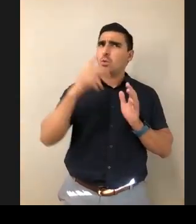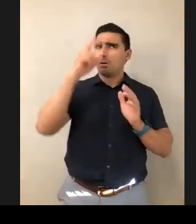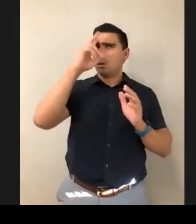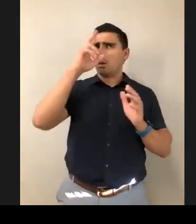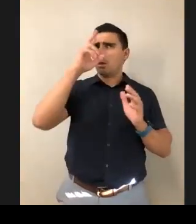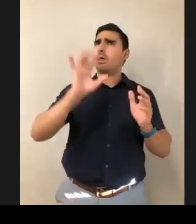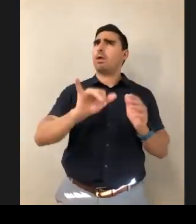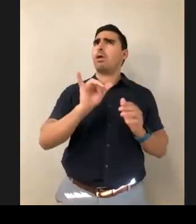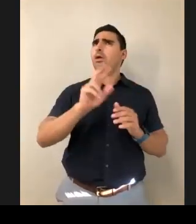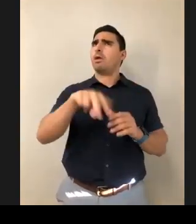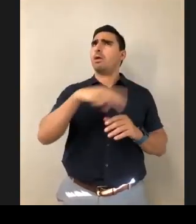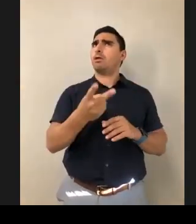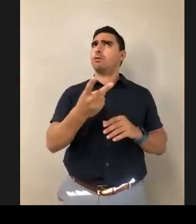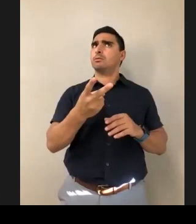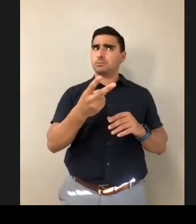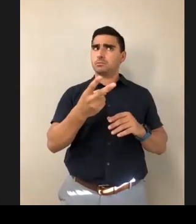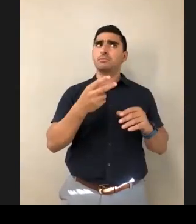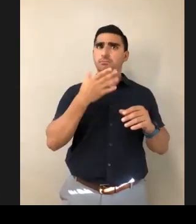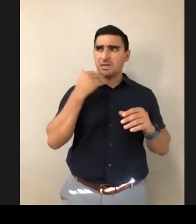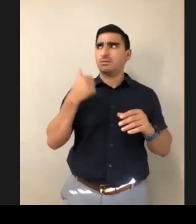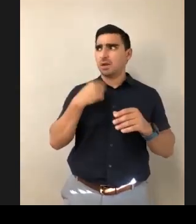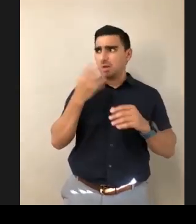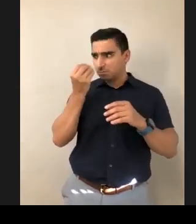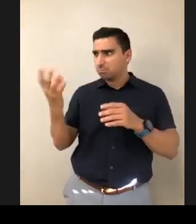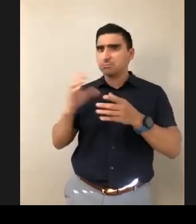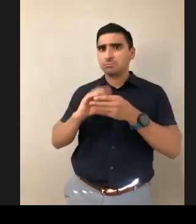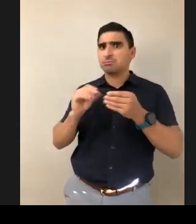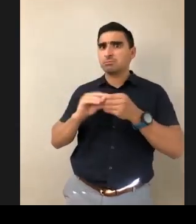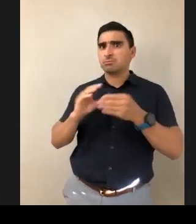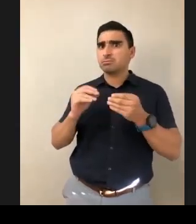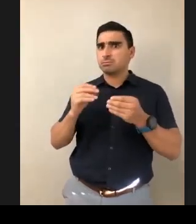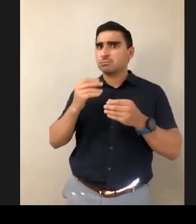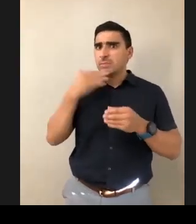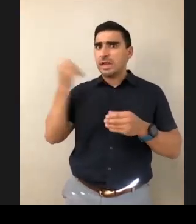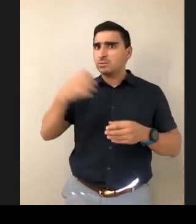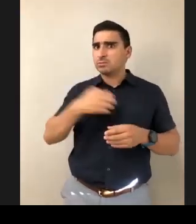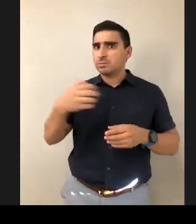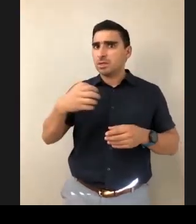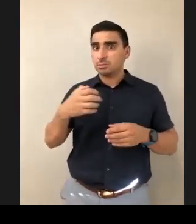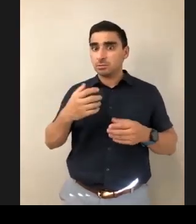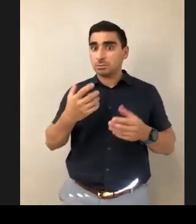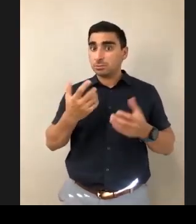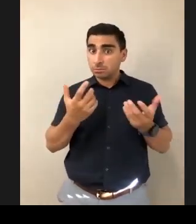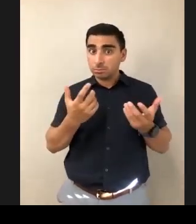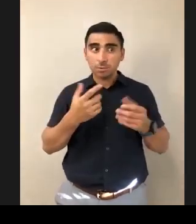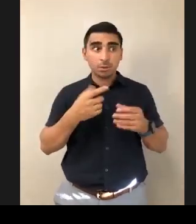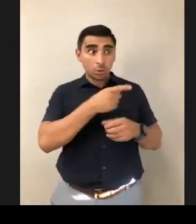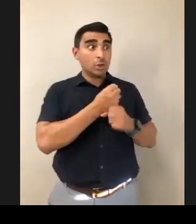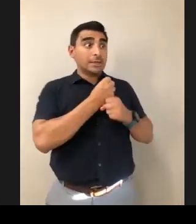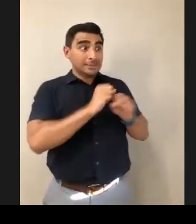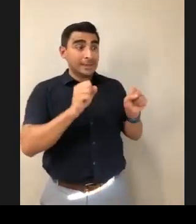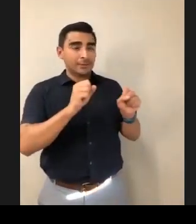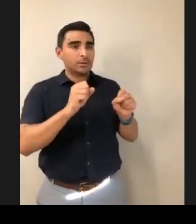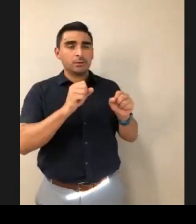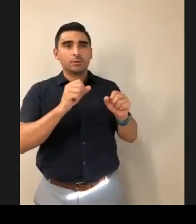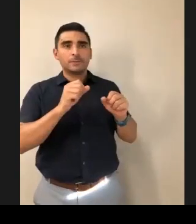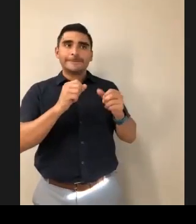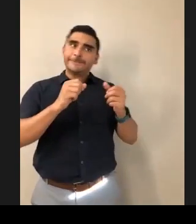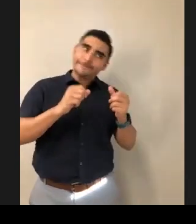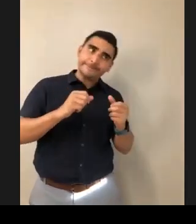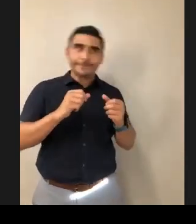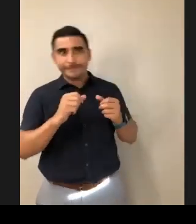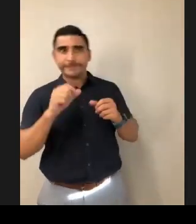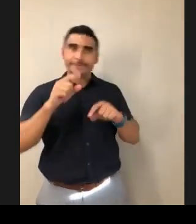and letting people know that, while we can't guarantee their safety, we can almost guarantee that